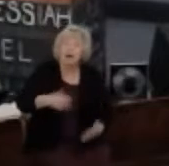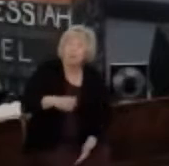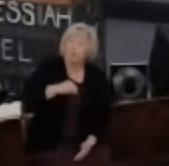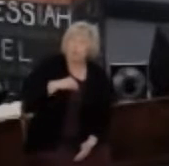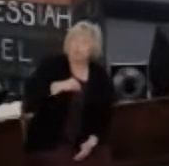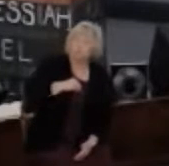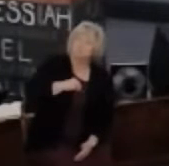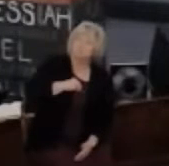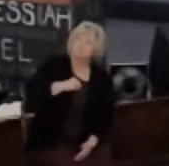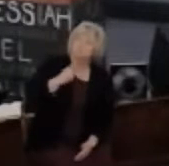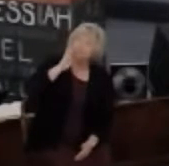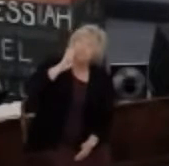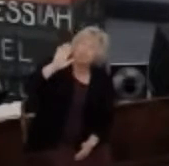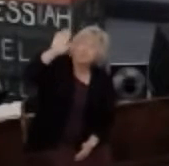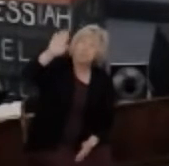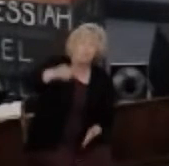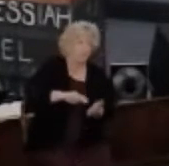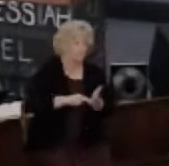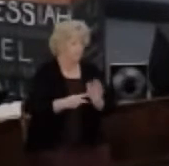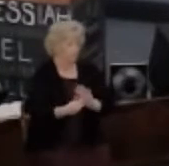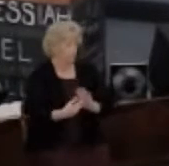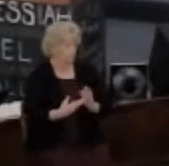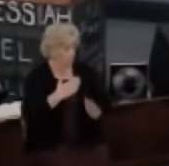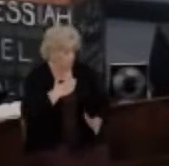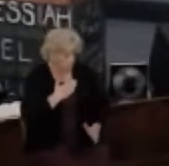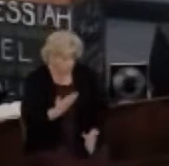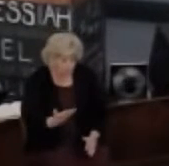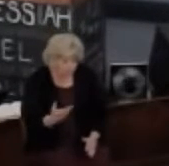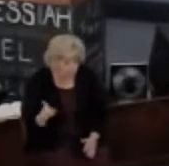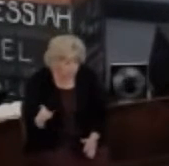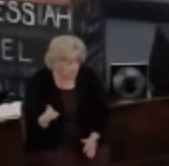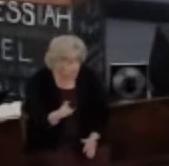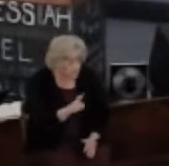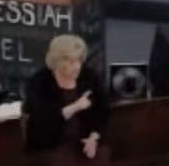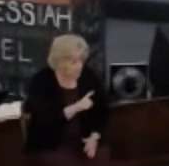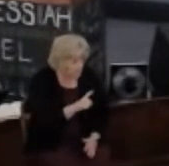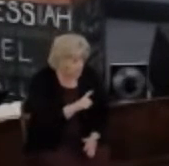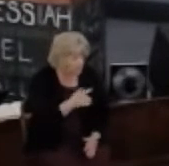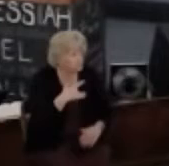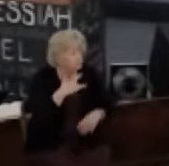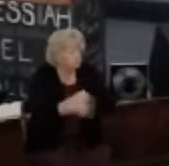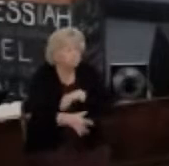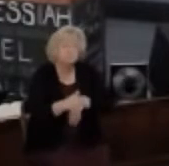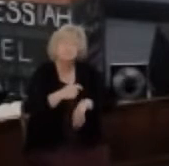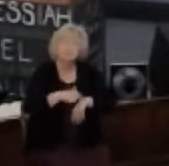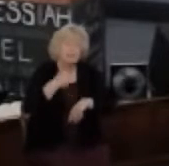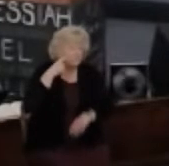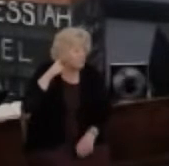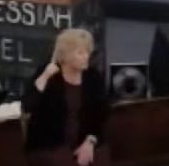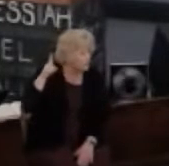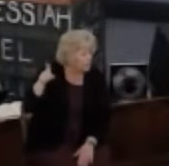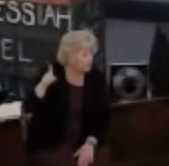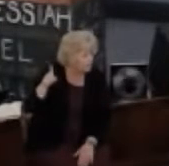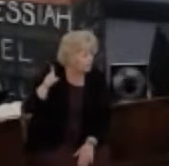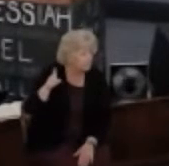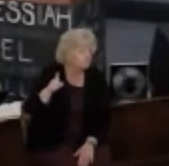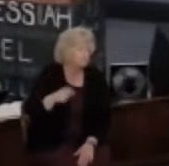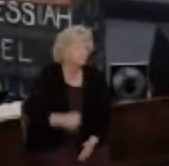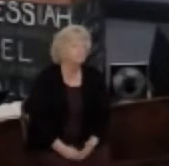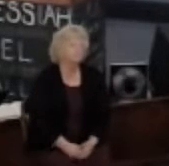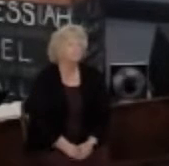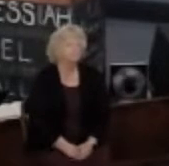his purposes? Are we willing to make time for his use? What about